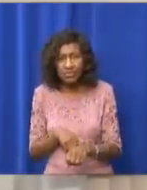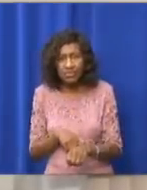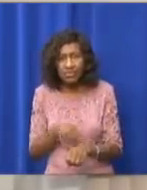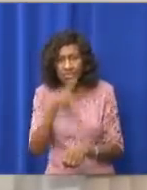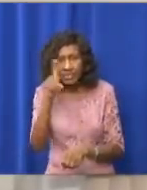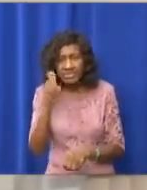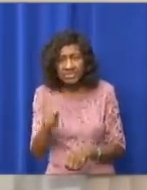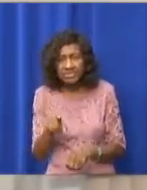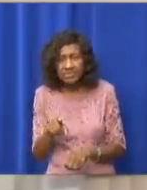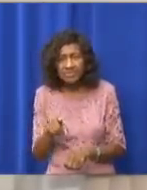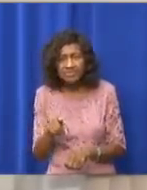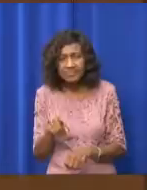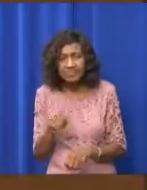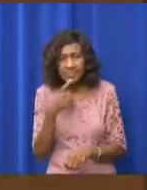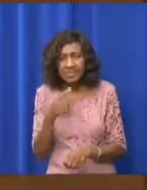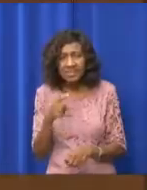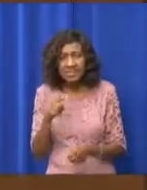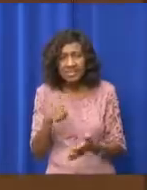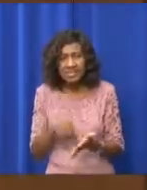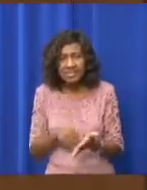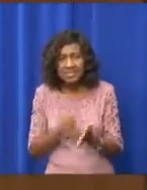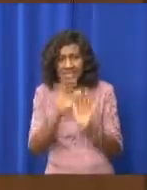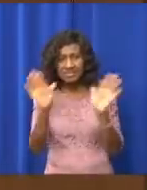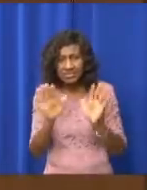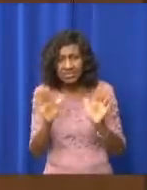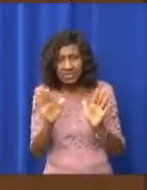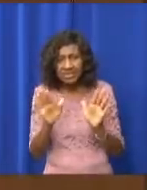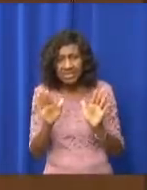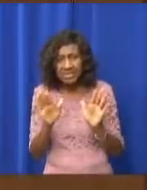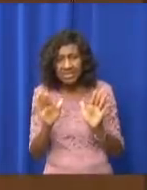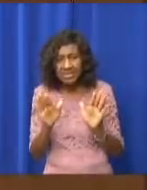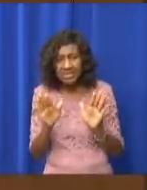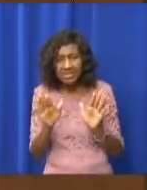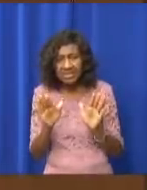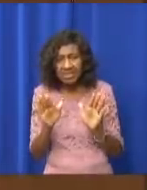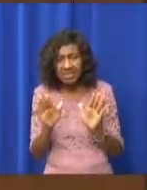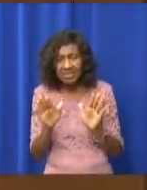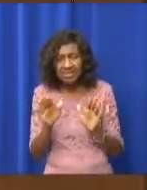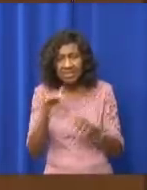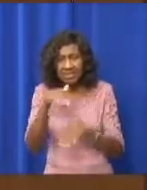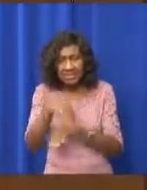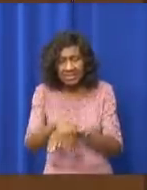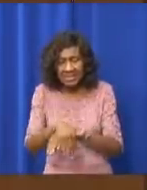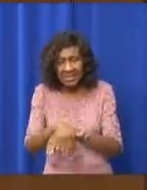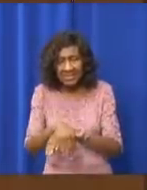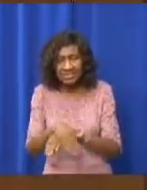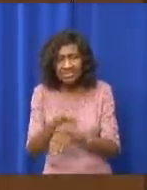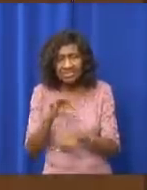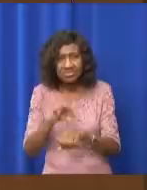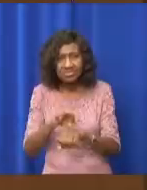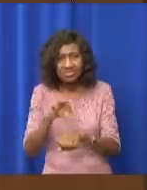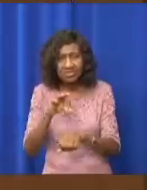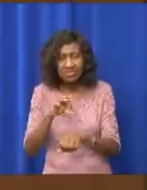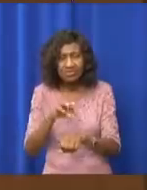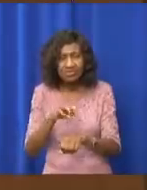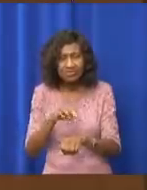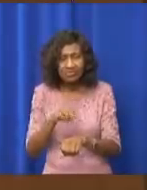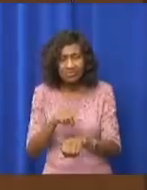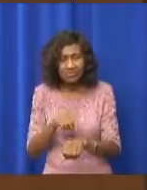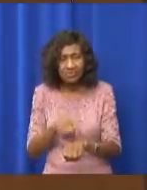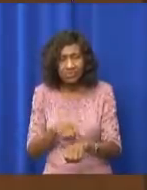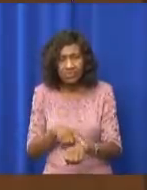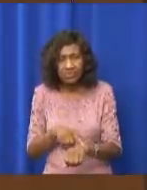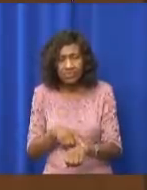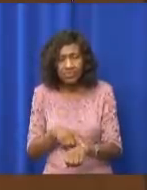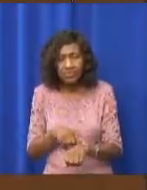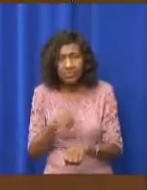it. So this Sunday, we remain, it's nighttime curfew, 8 p.m. to 5 a.m. Exercise is